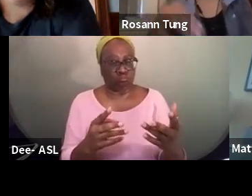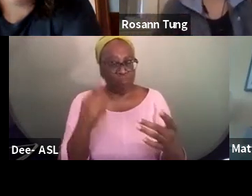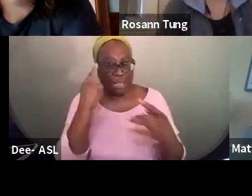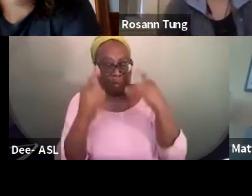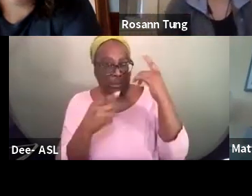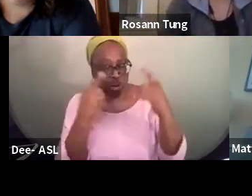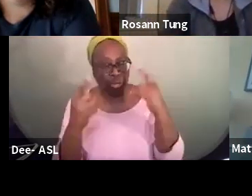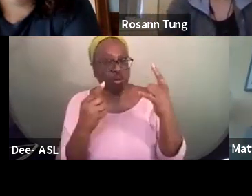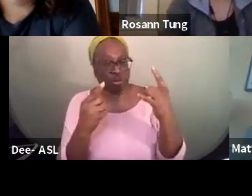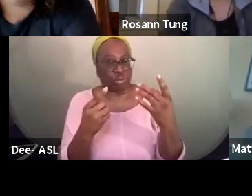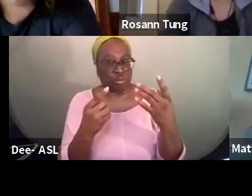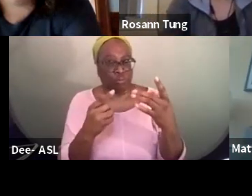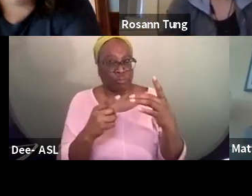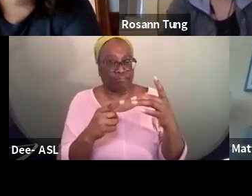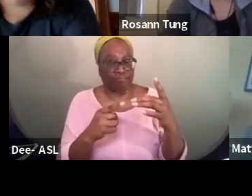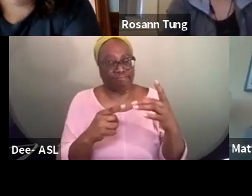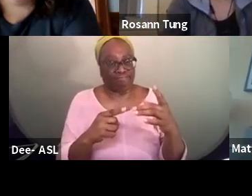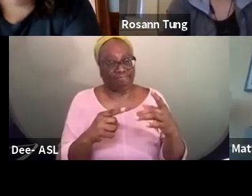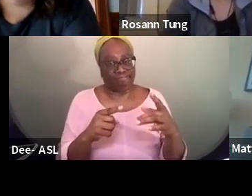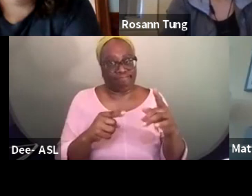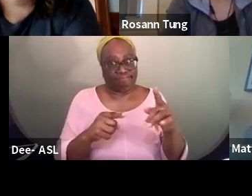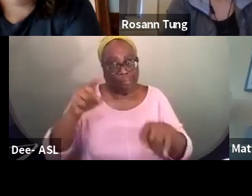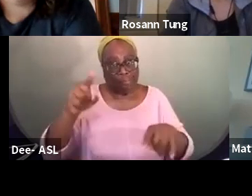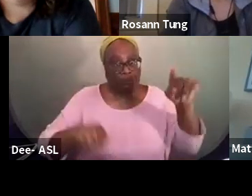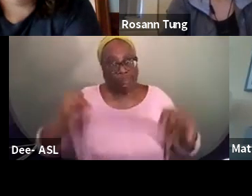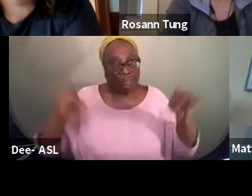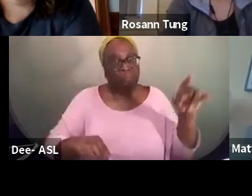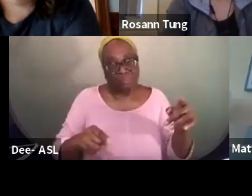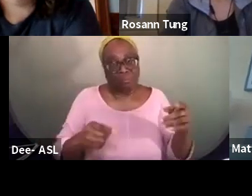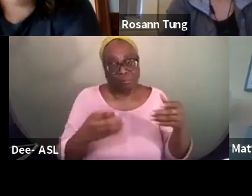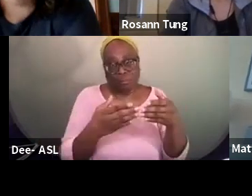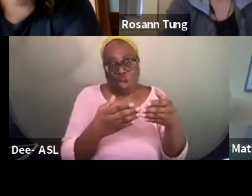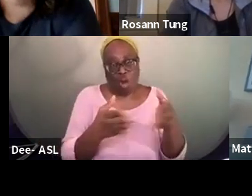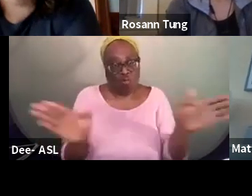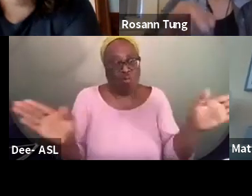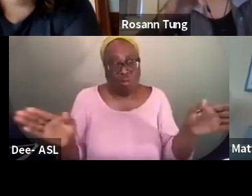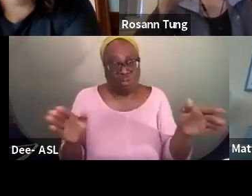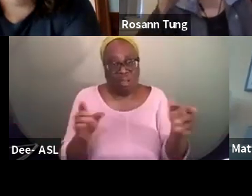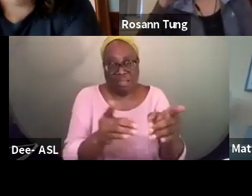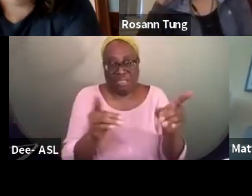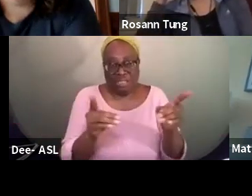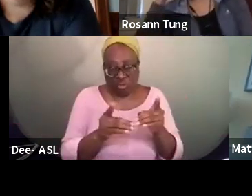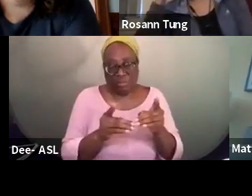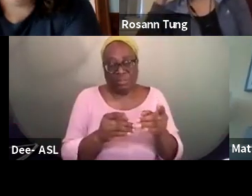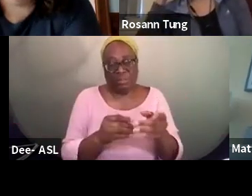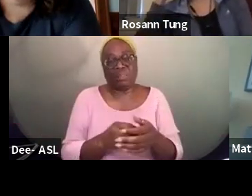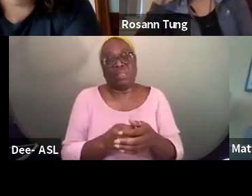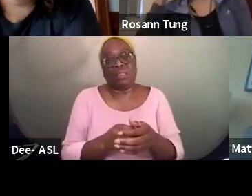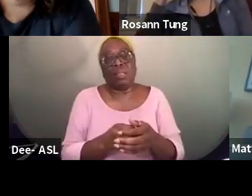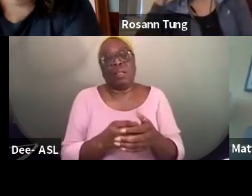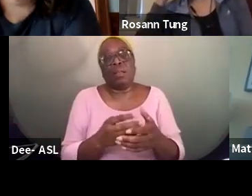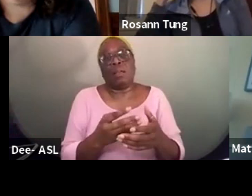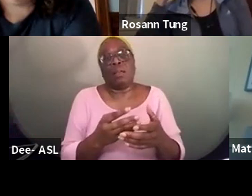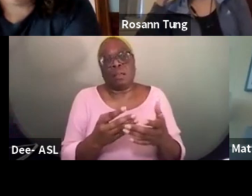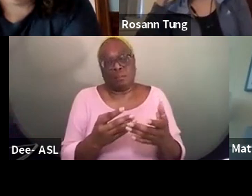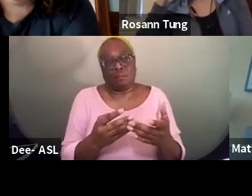a proxy here only because we don't have insight into other schools, but we know enough there to